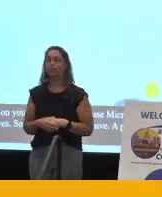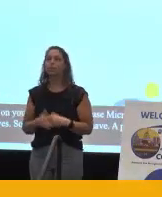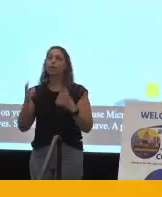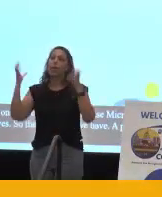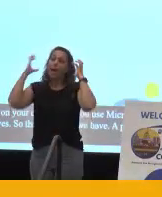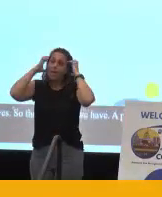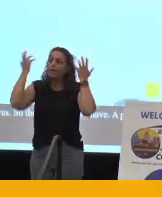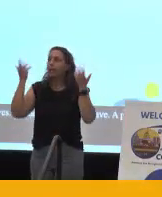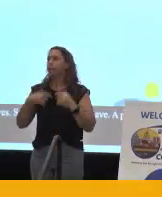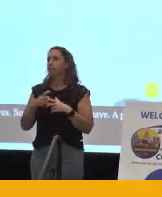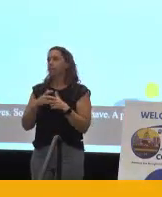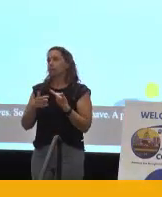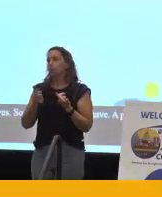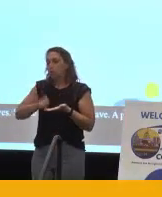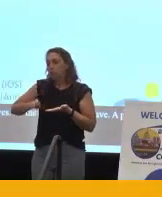tools.